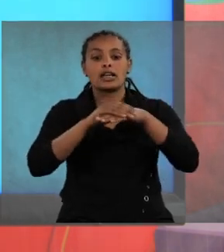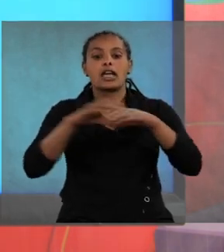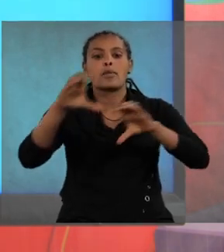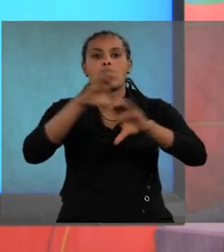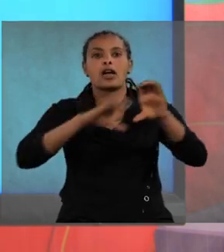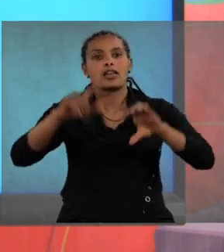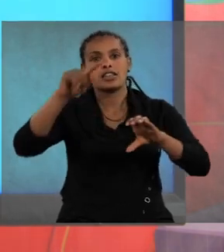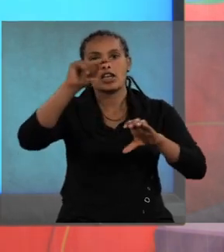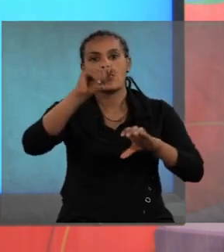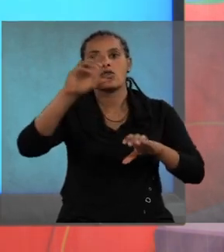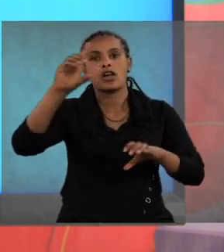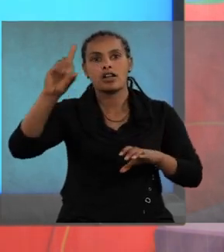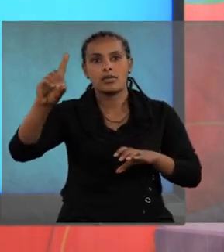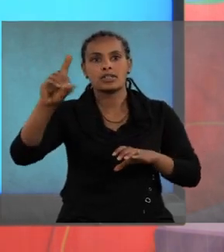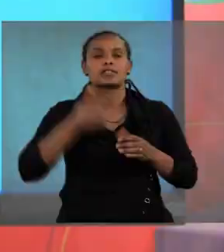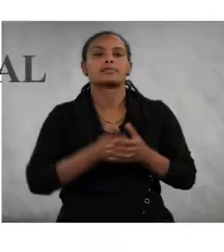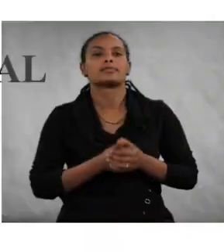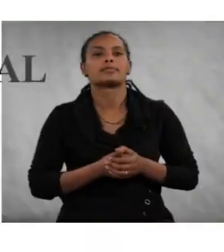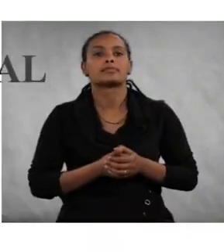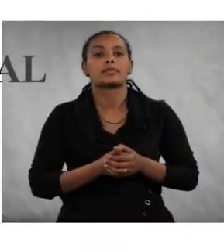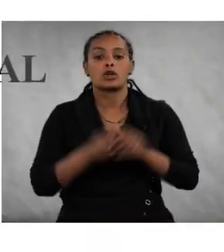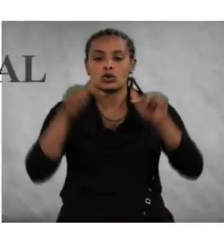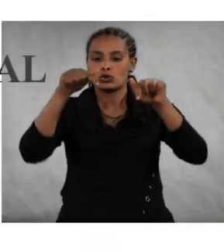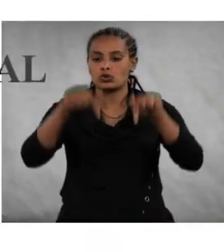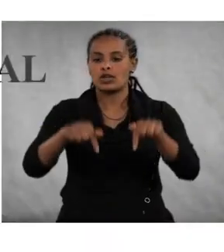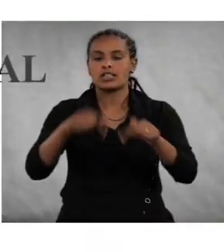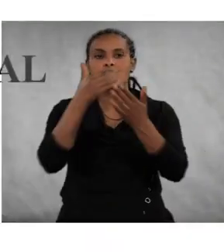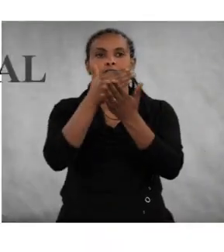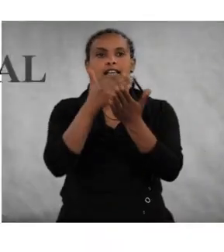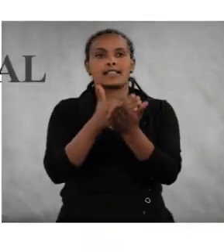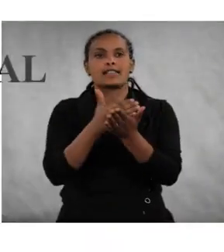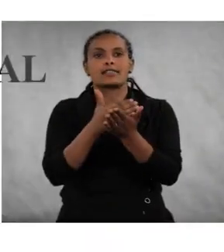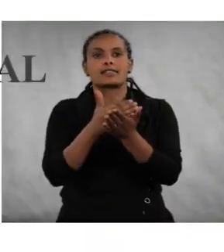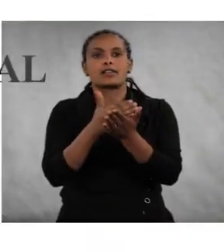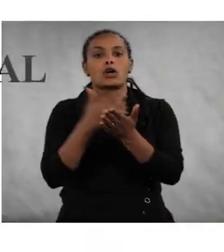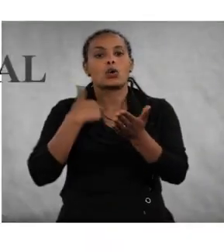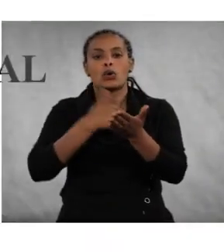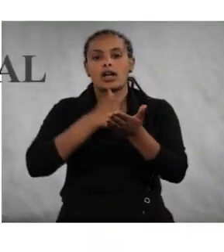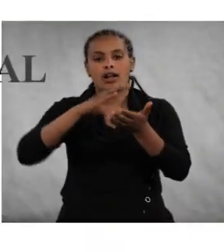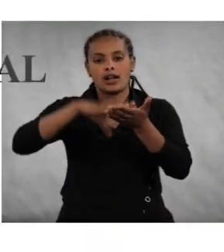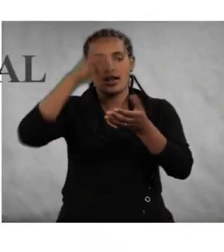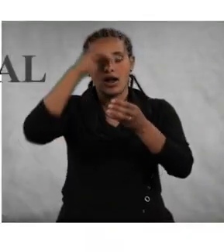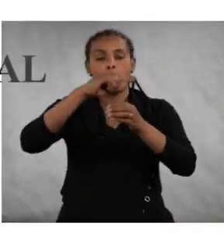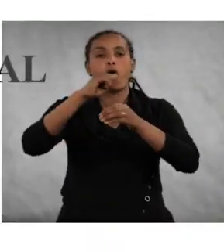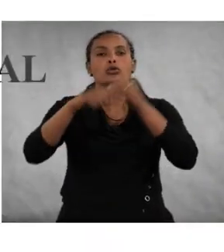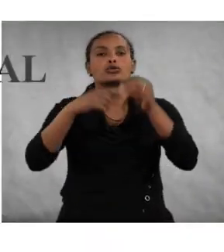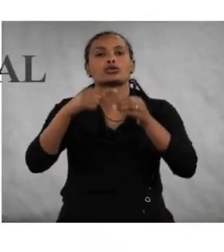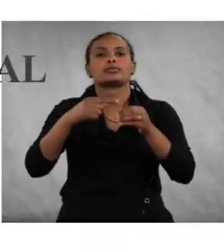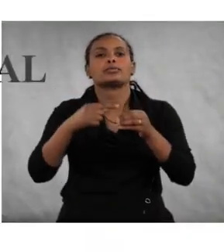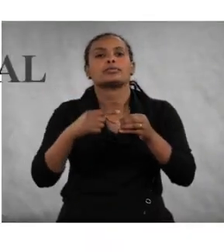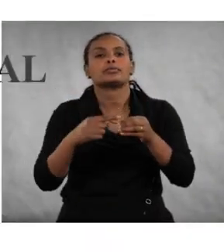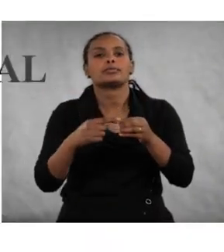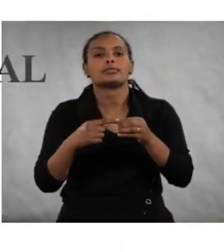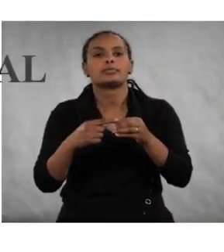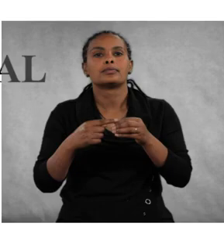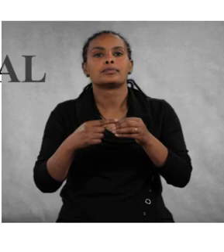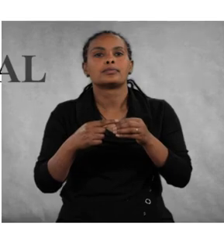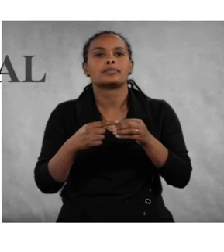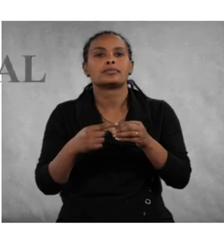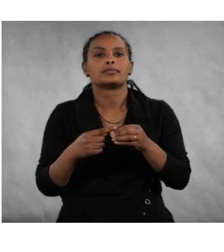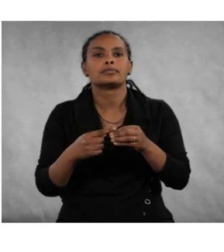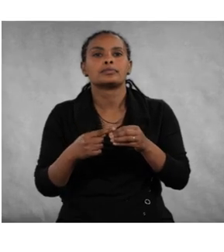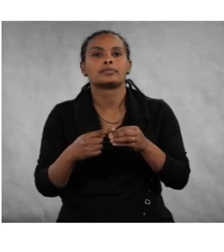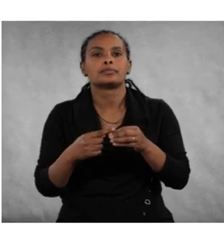chemical thermodynamics. In our today's lesson, we will learn about